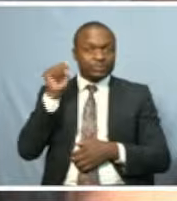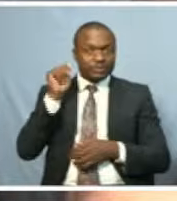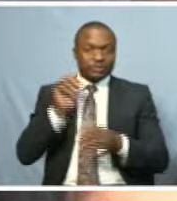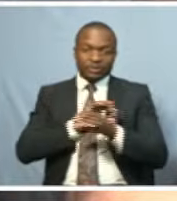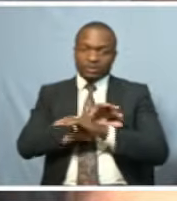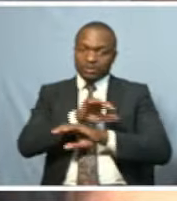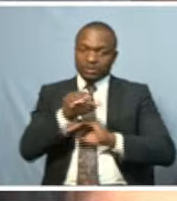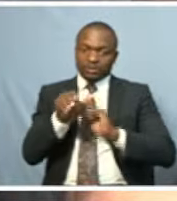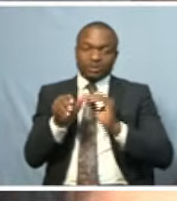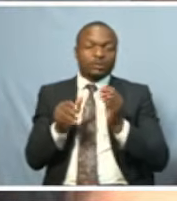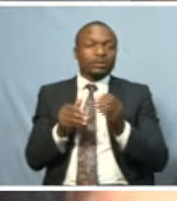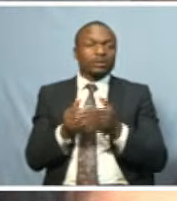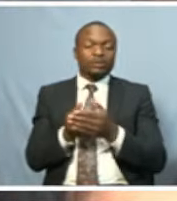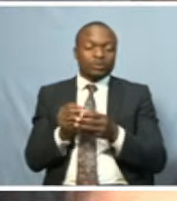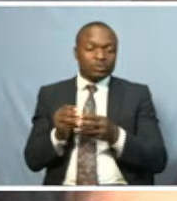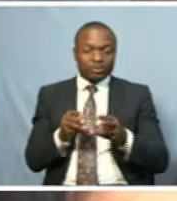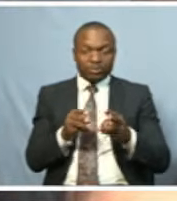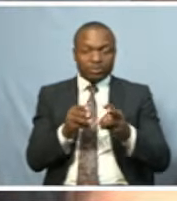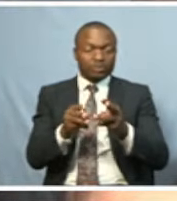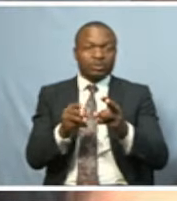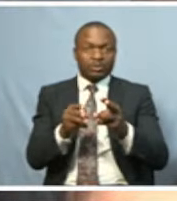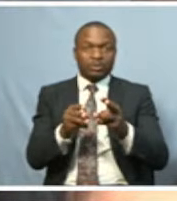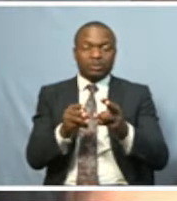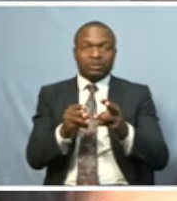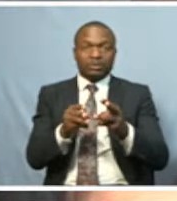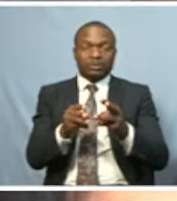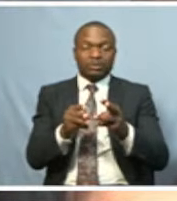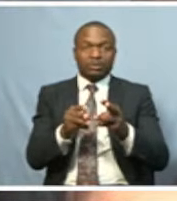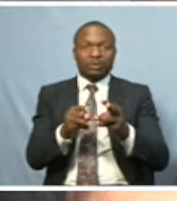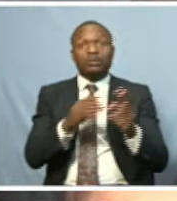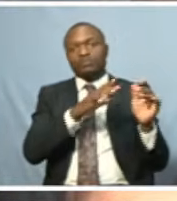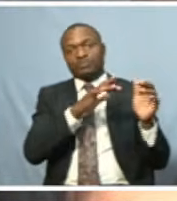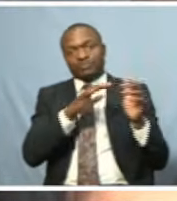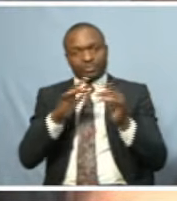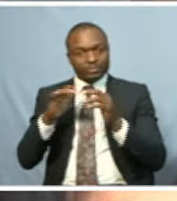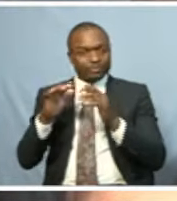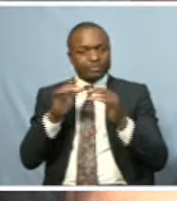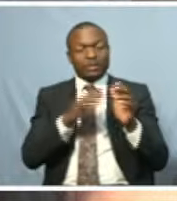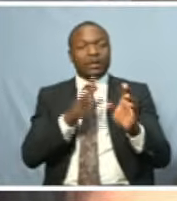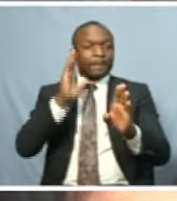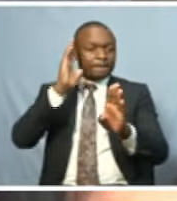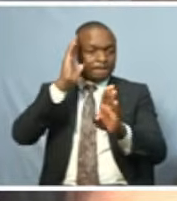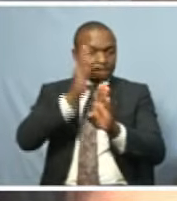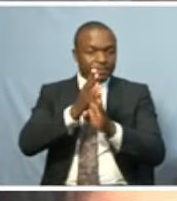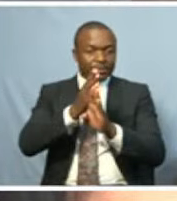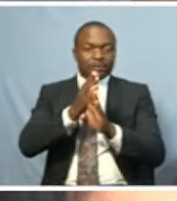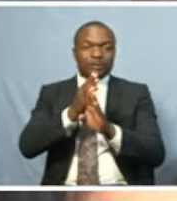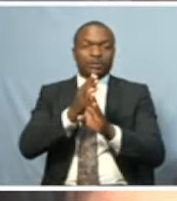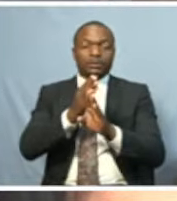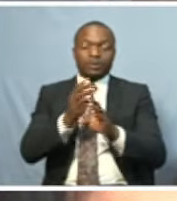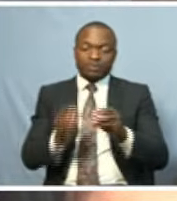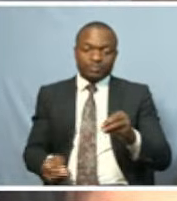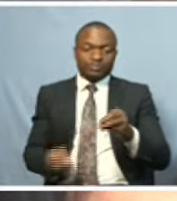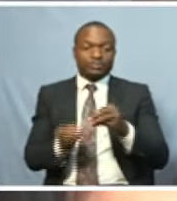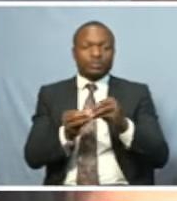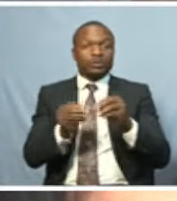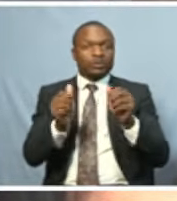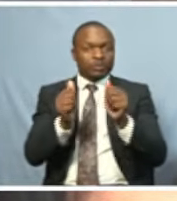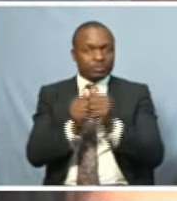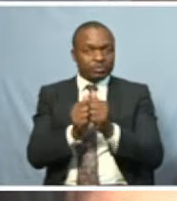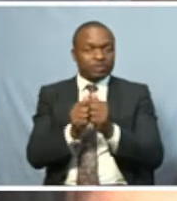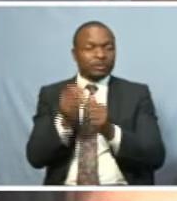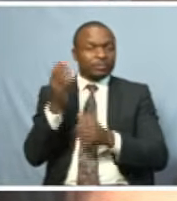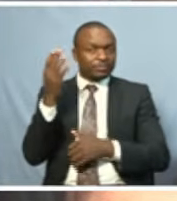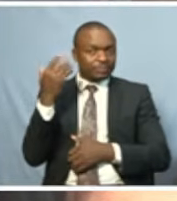all forms of violence and divisive politics, particularly that which was associated with the